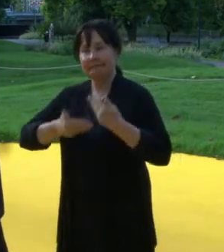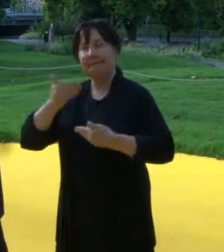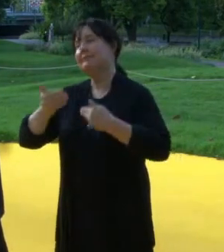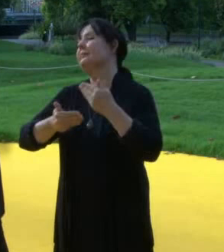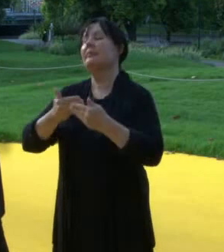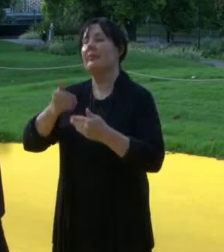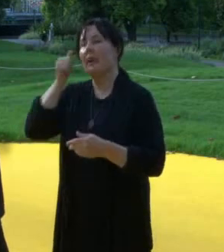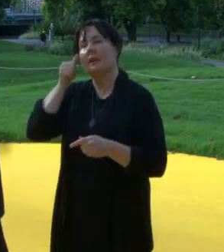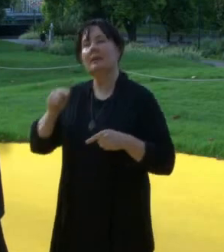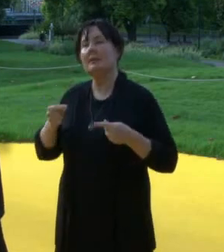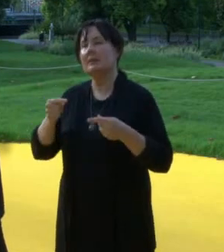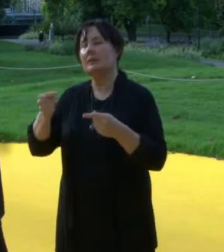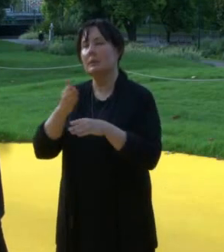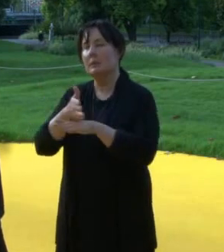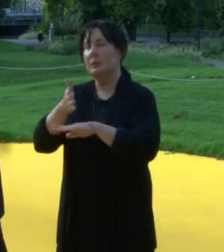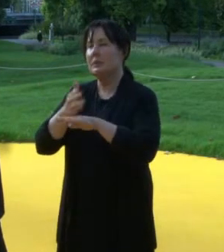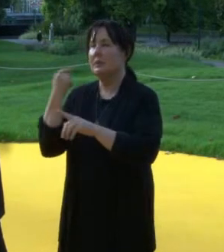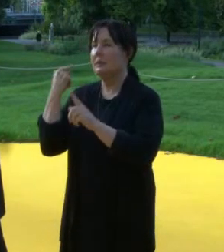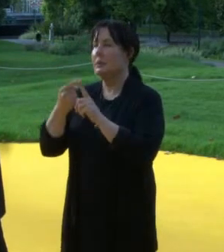in the last 2 years.